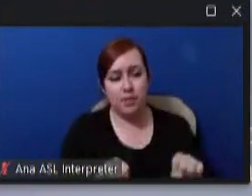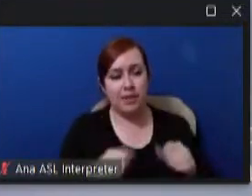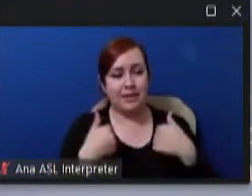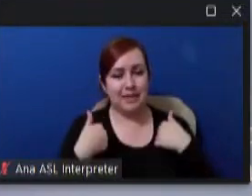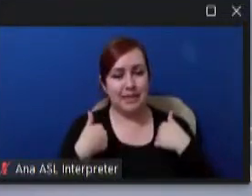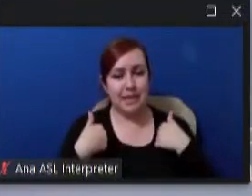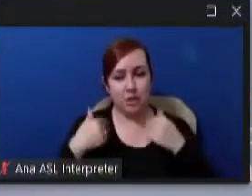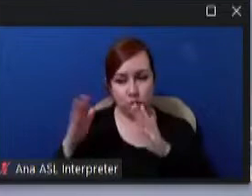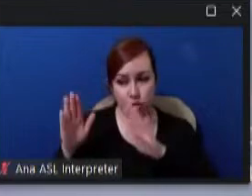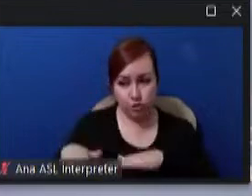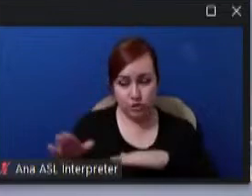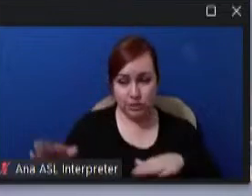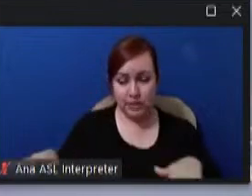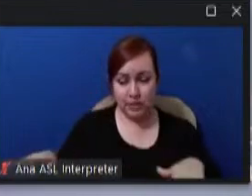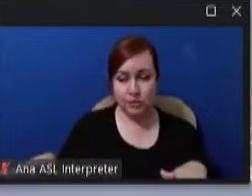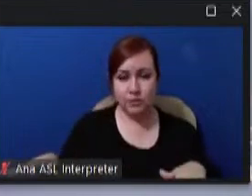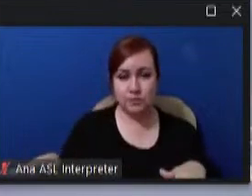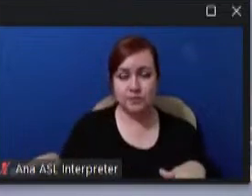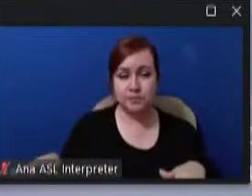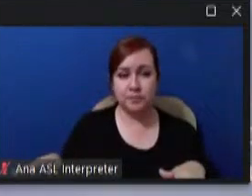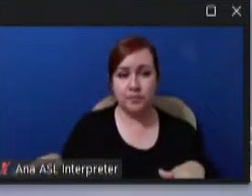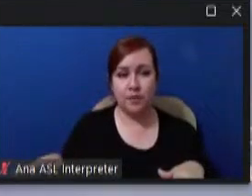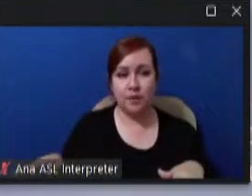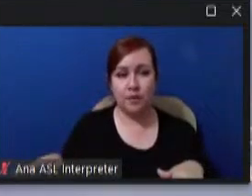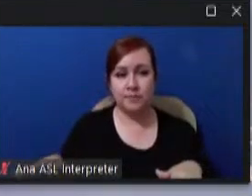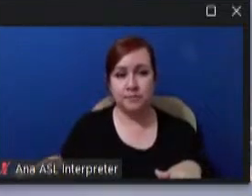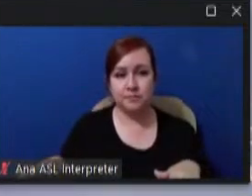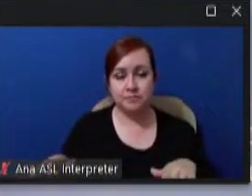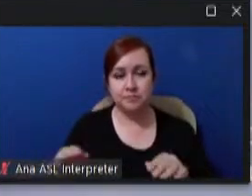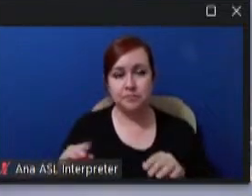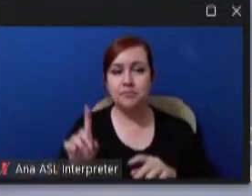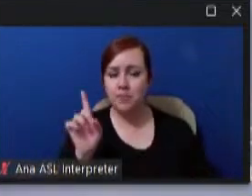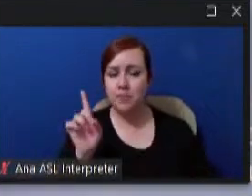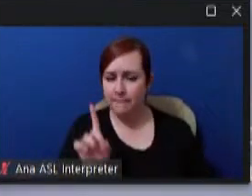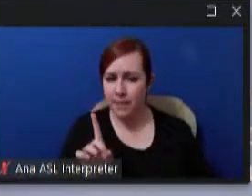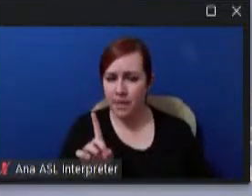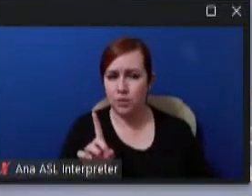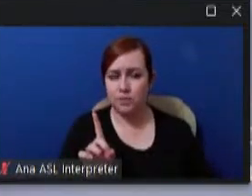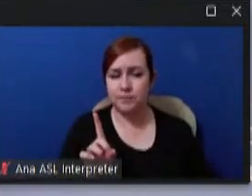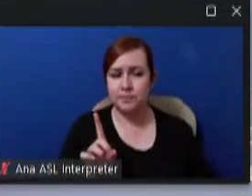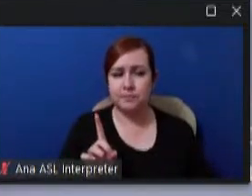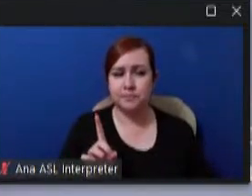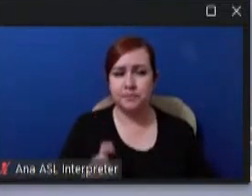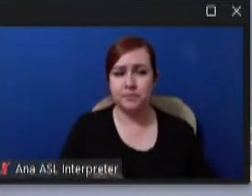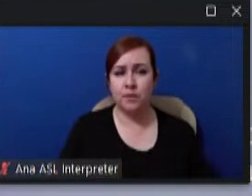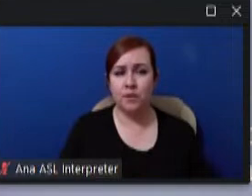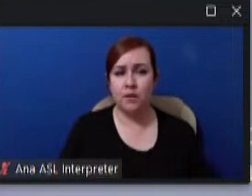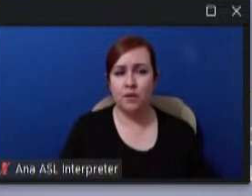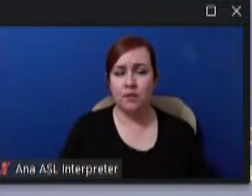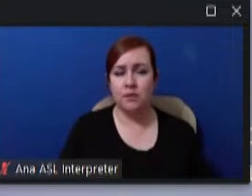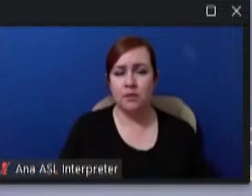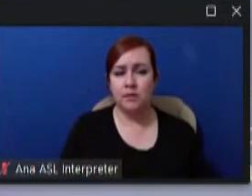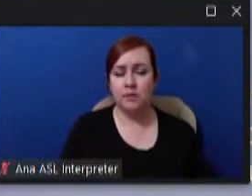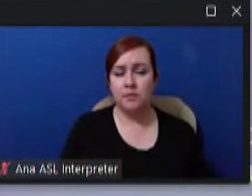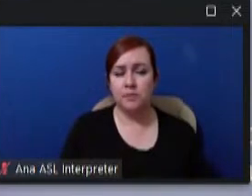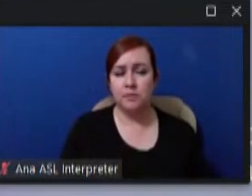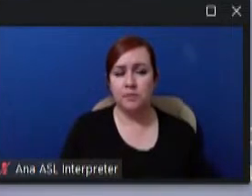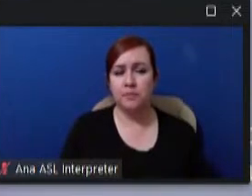special, it needs for children and specialized programs